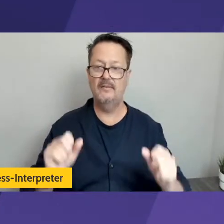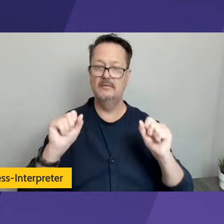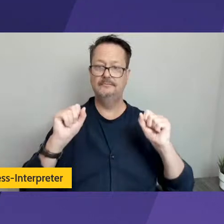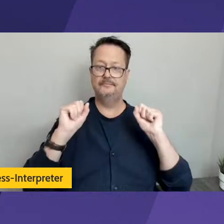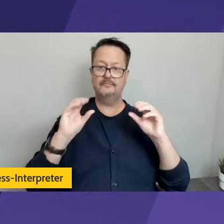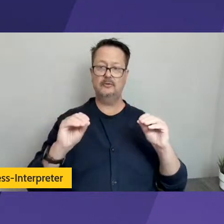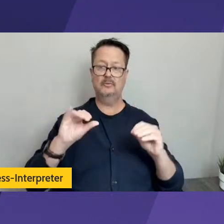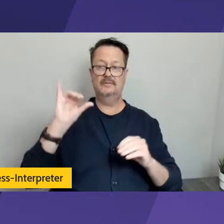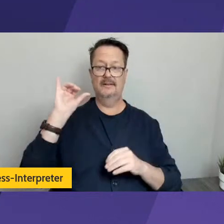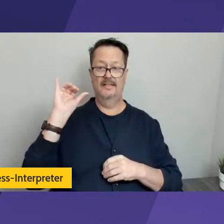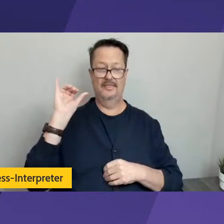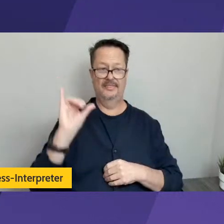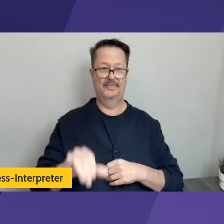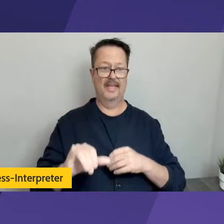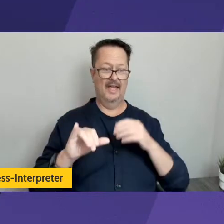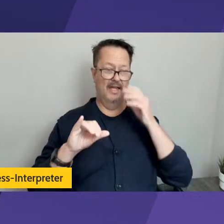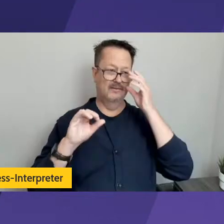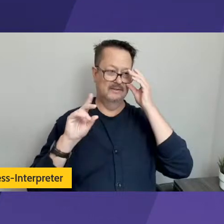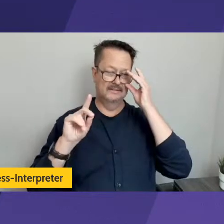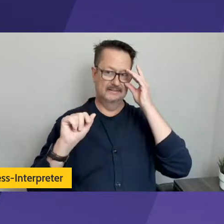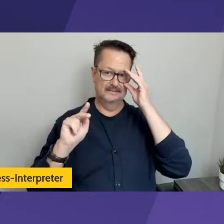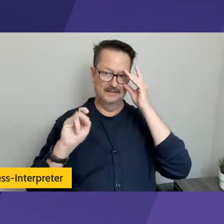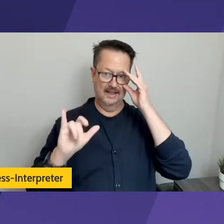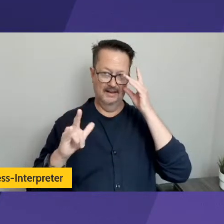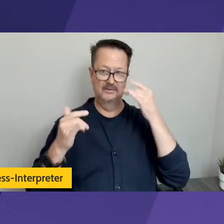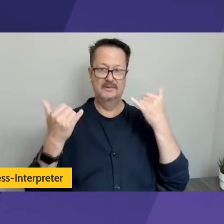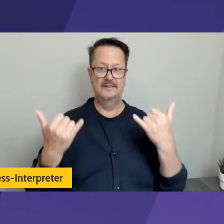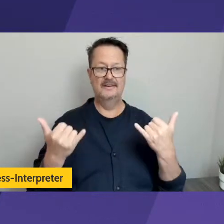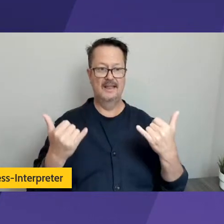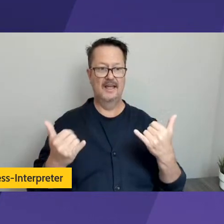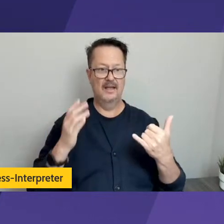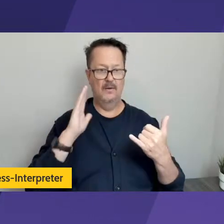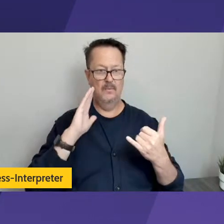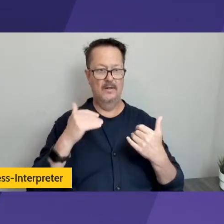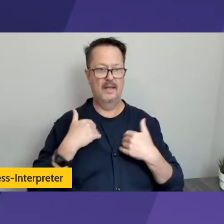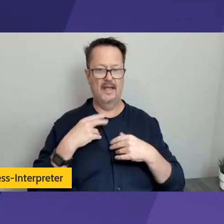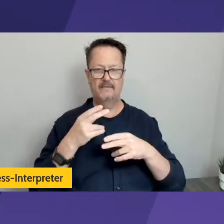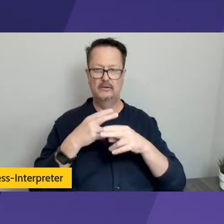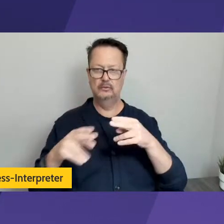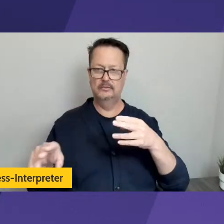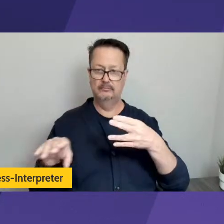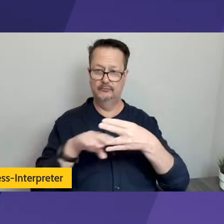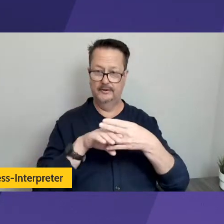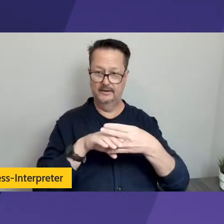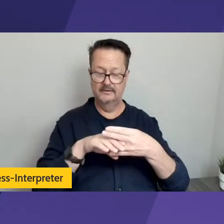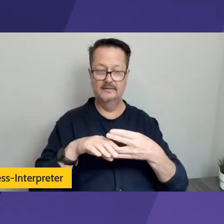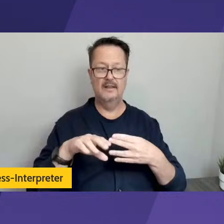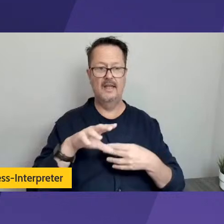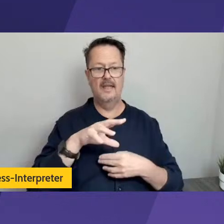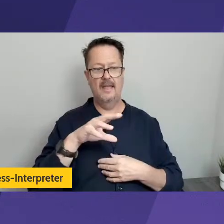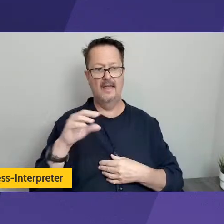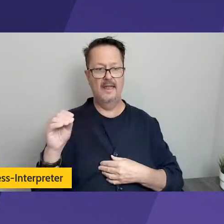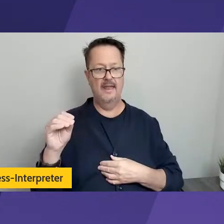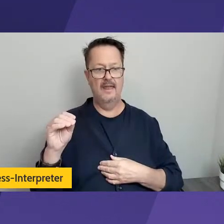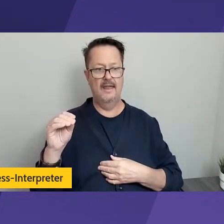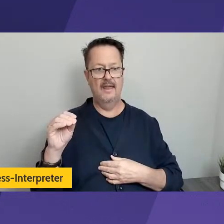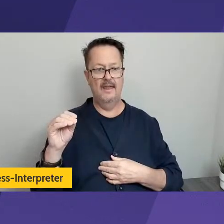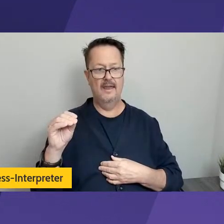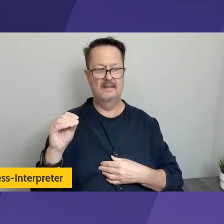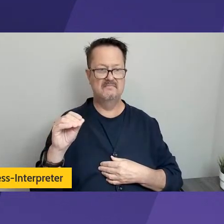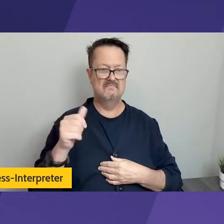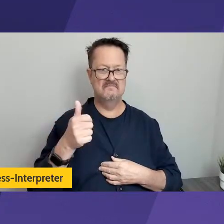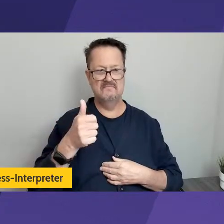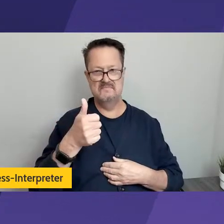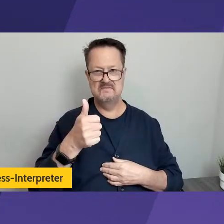So that was Daniel, and now we will have a short break until